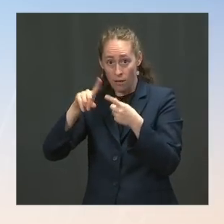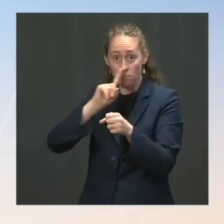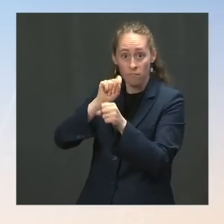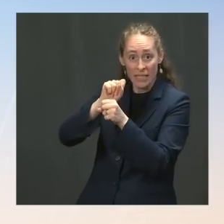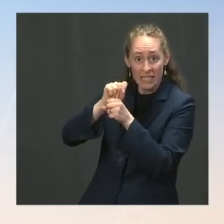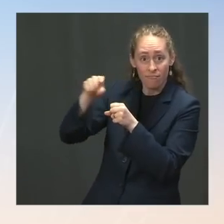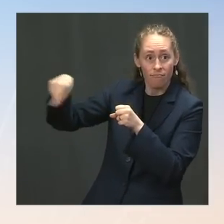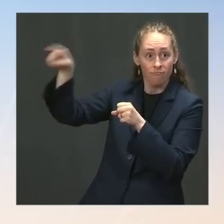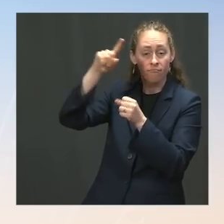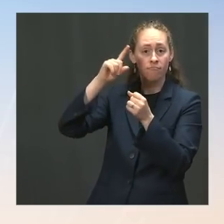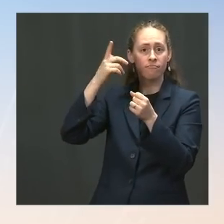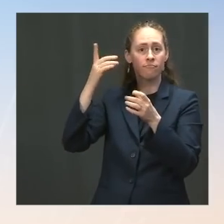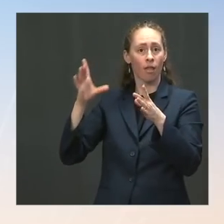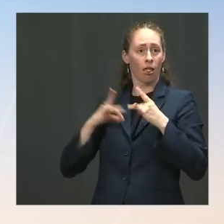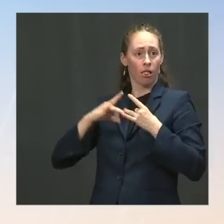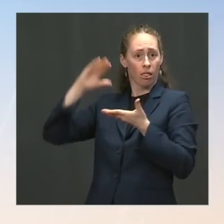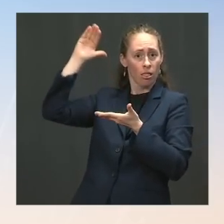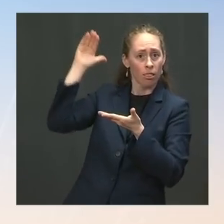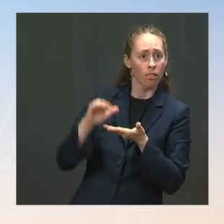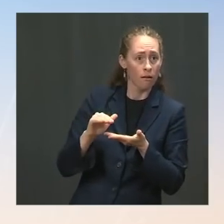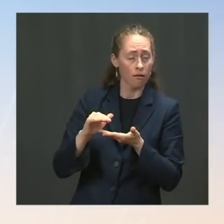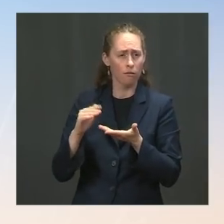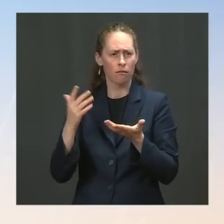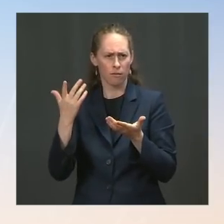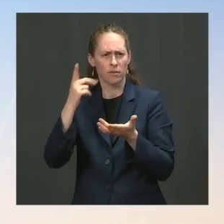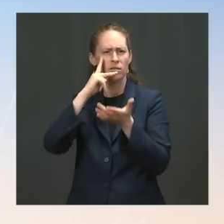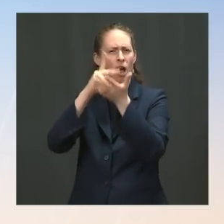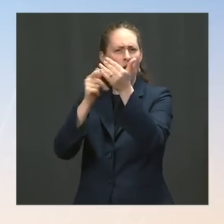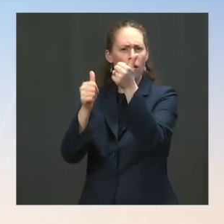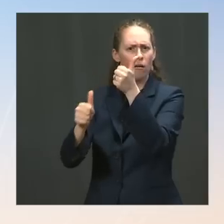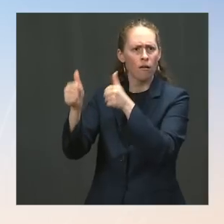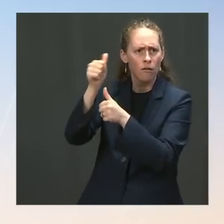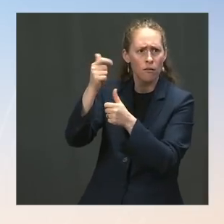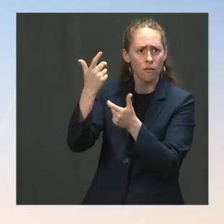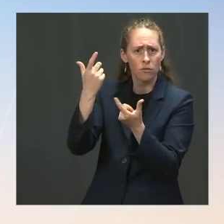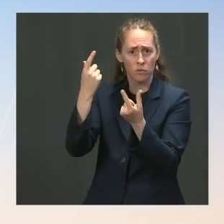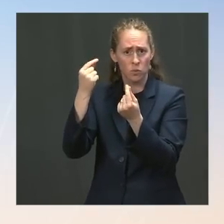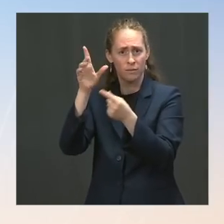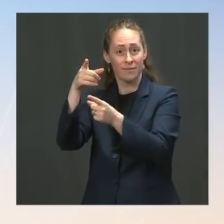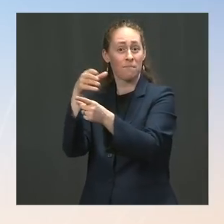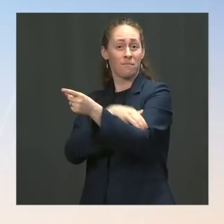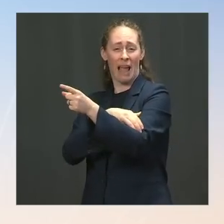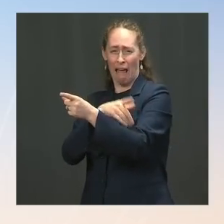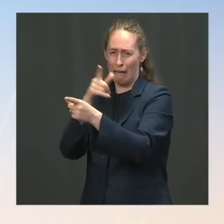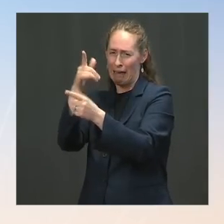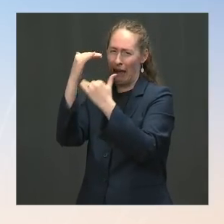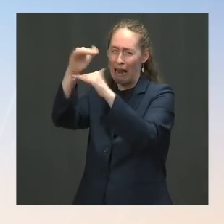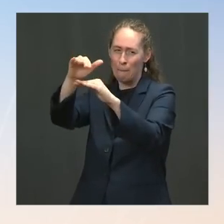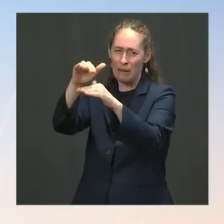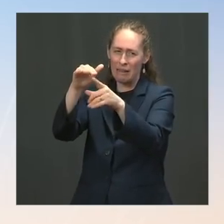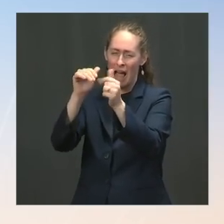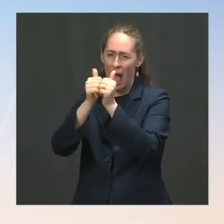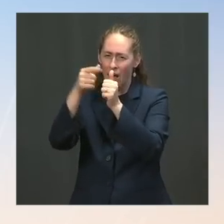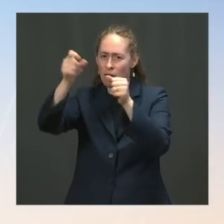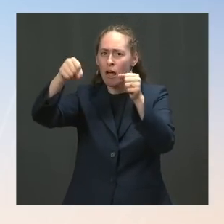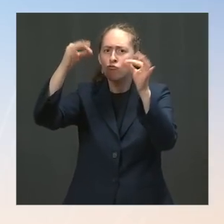limited powers to affect local decisions, what are you going to do? And, you know, as a parent, as a